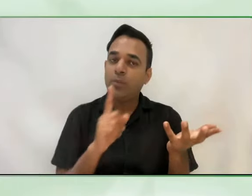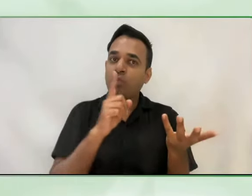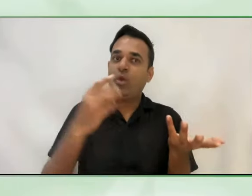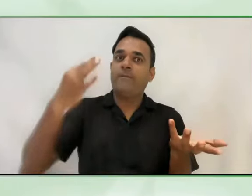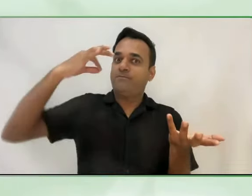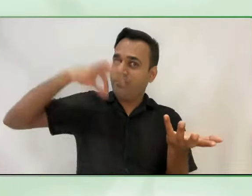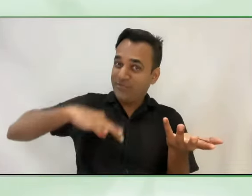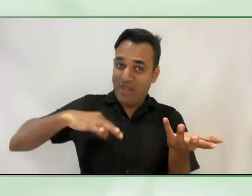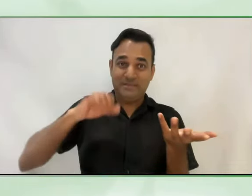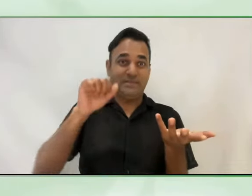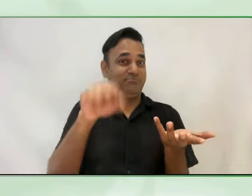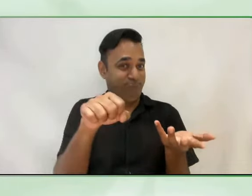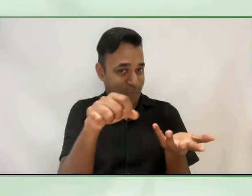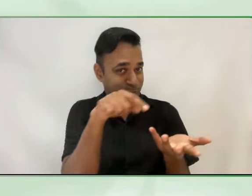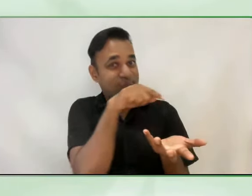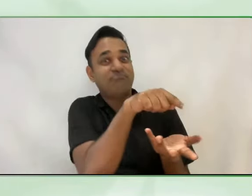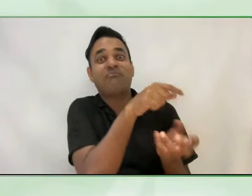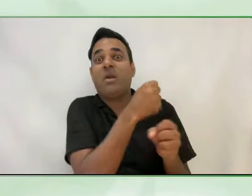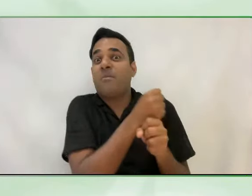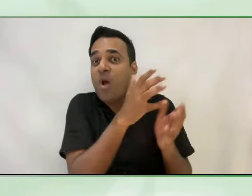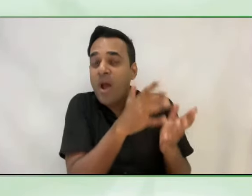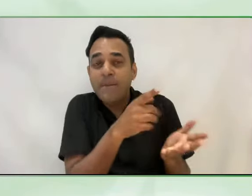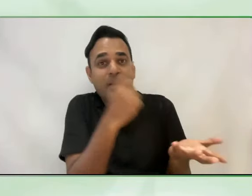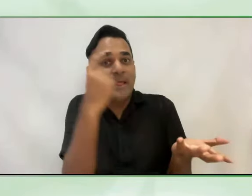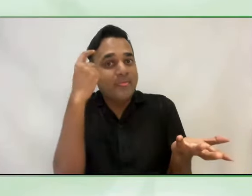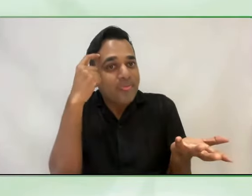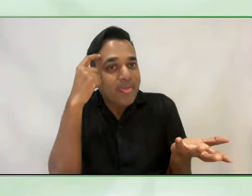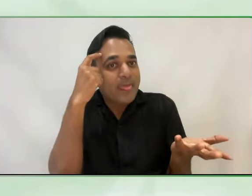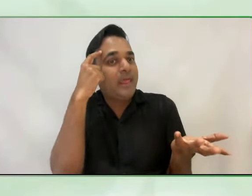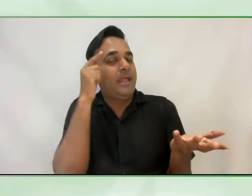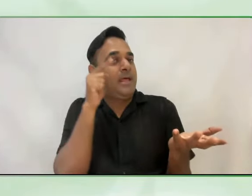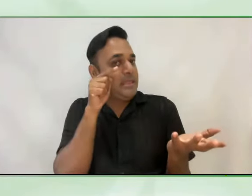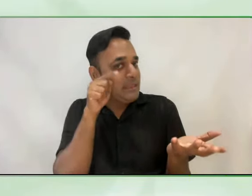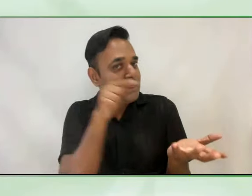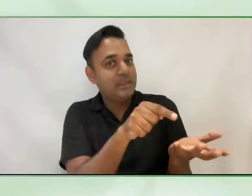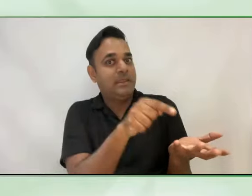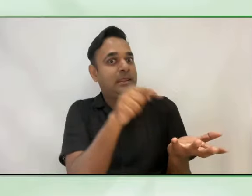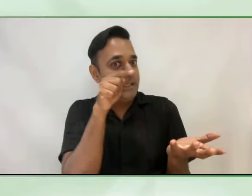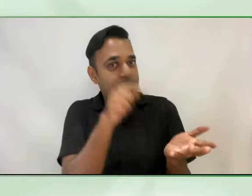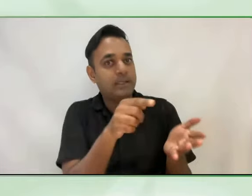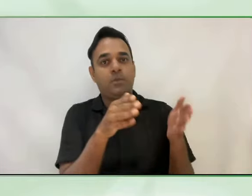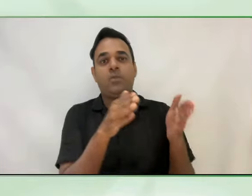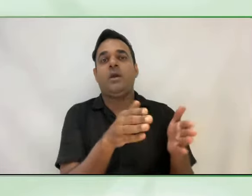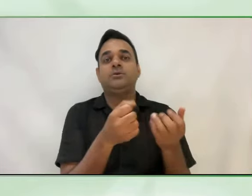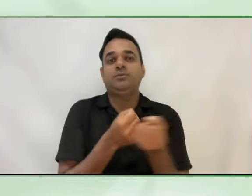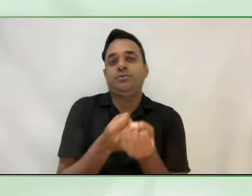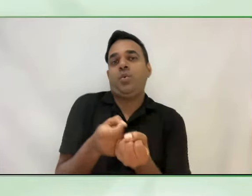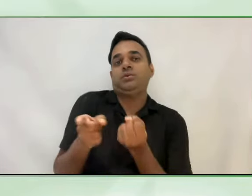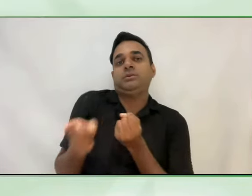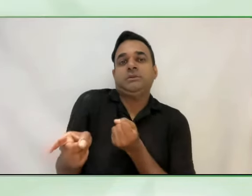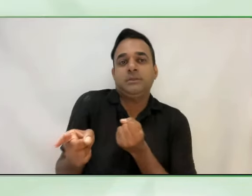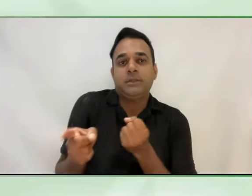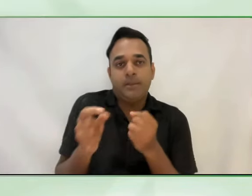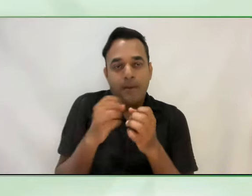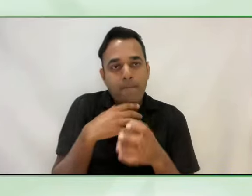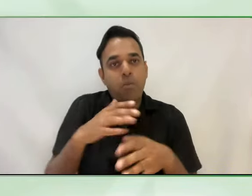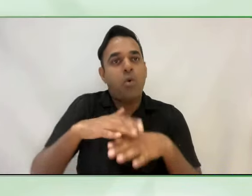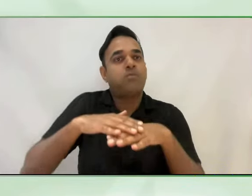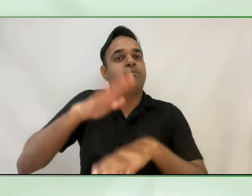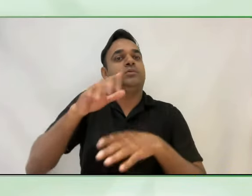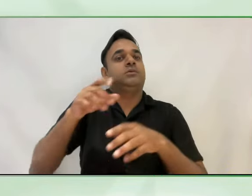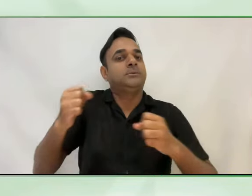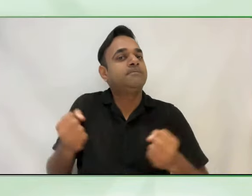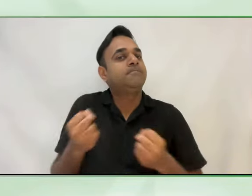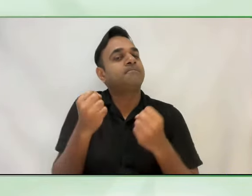effective way that we can support employers. Did you cooperate with any kind of